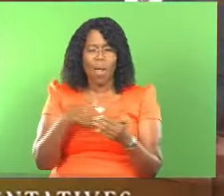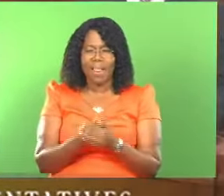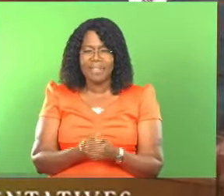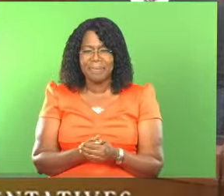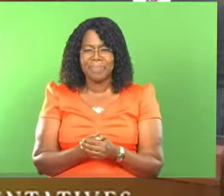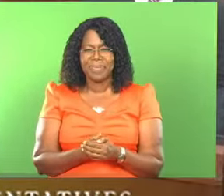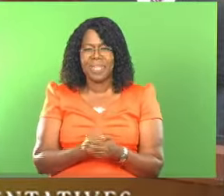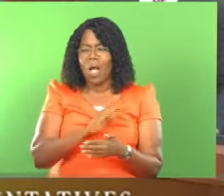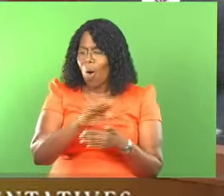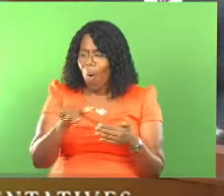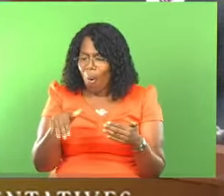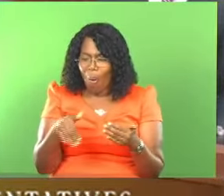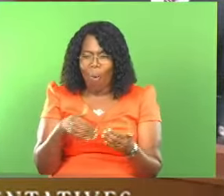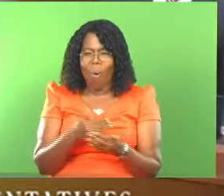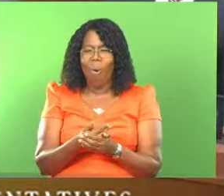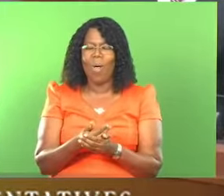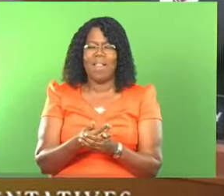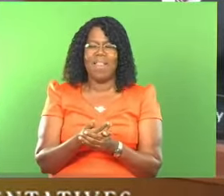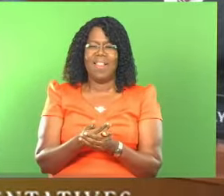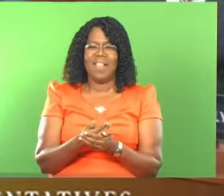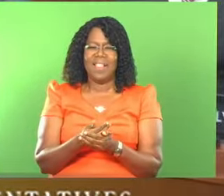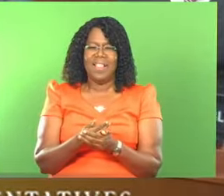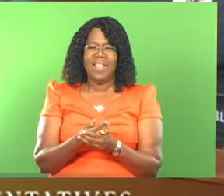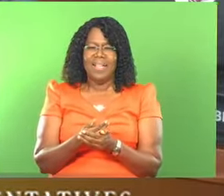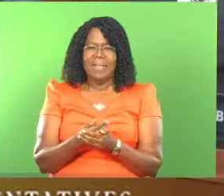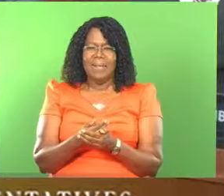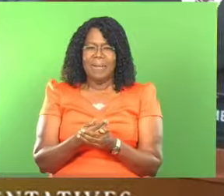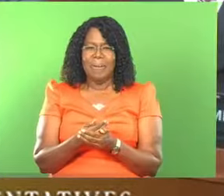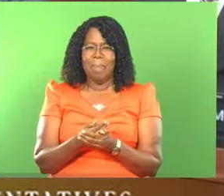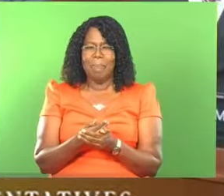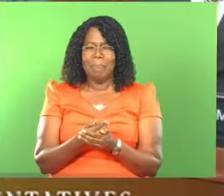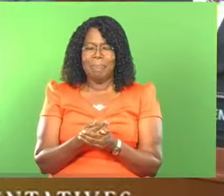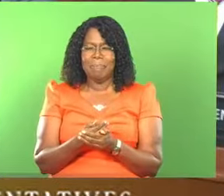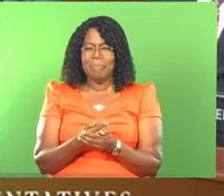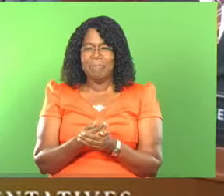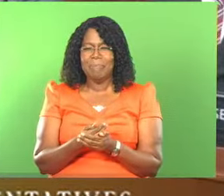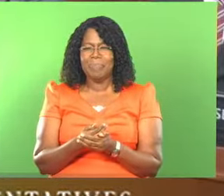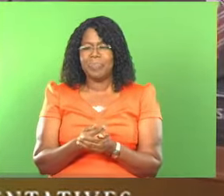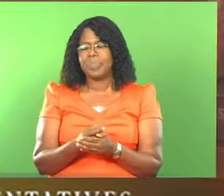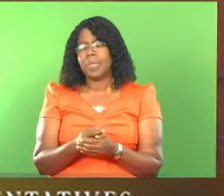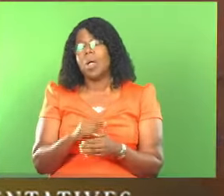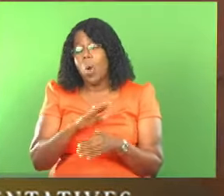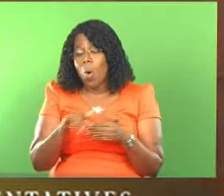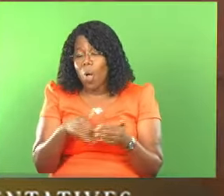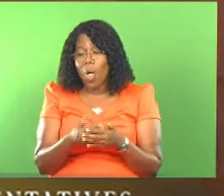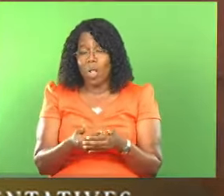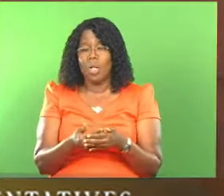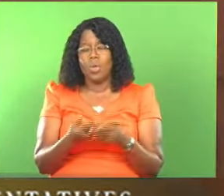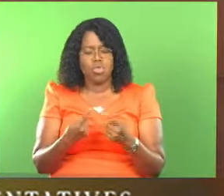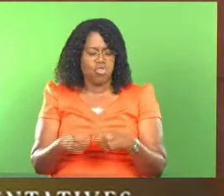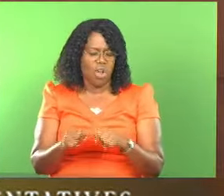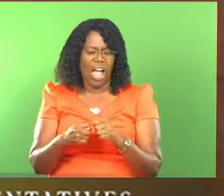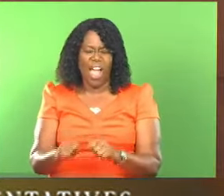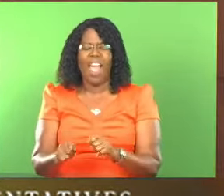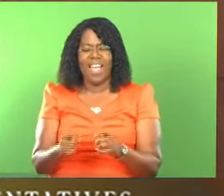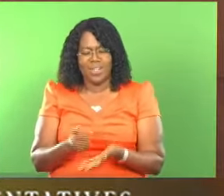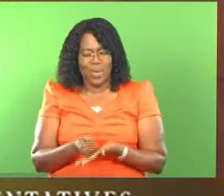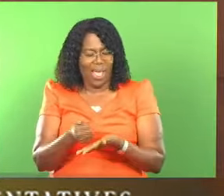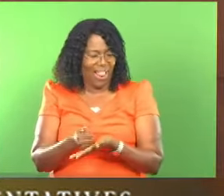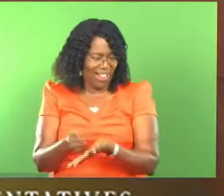To all of you who have contributed to making Prime Minister Modi's visit to Trinidad and Tobago